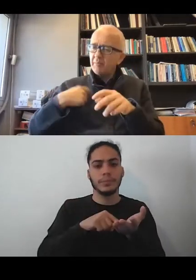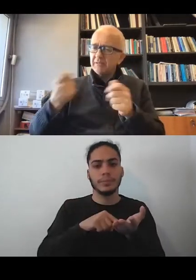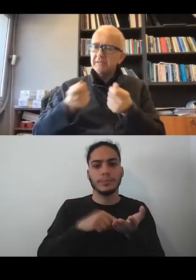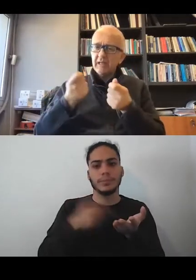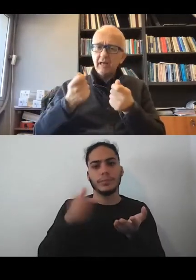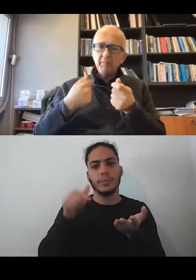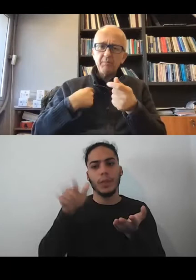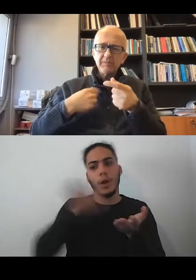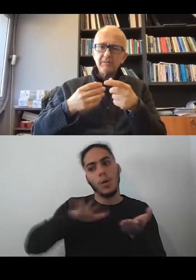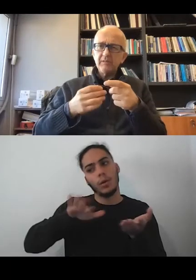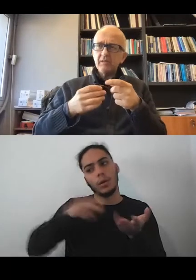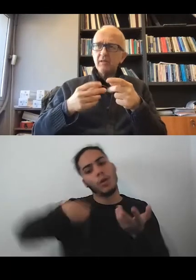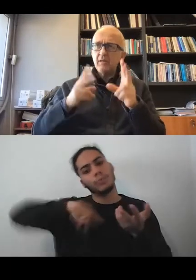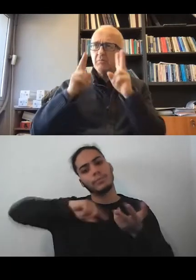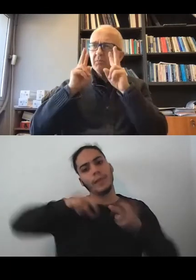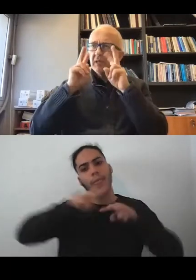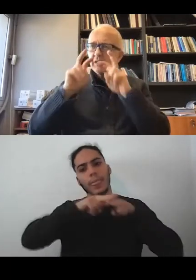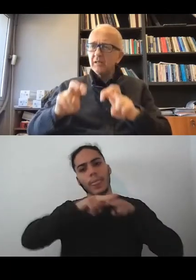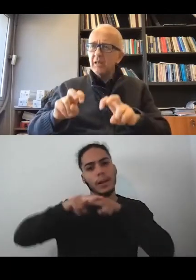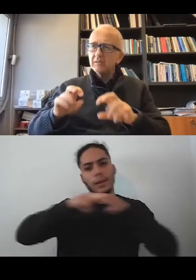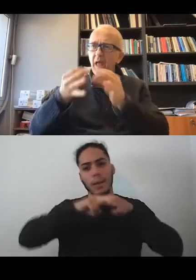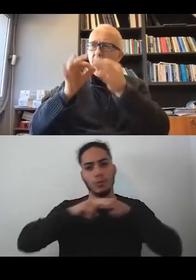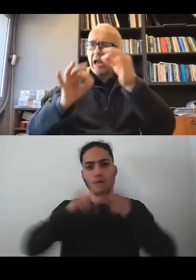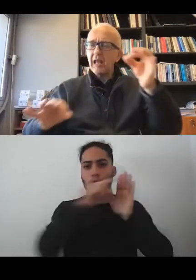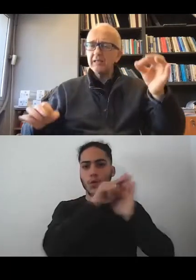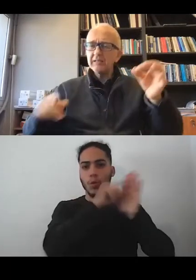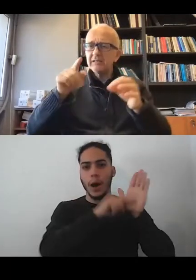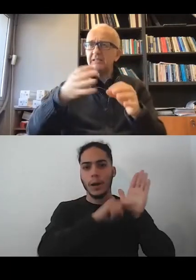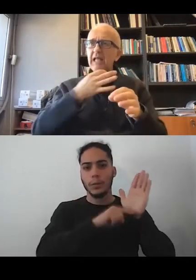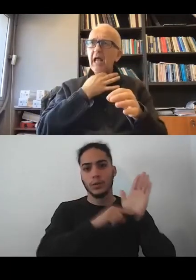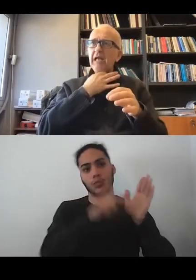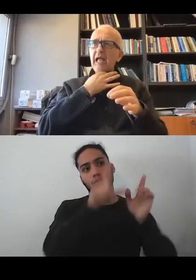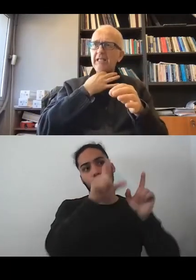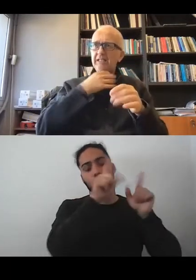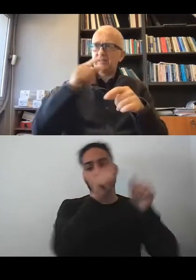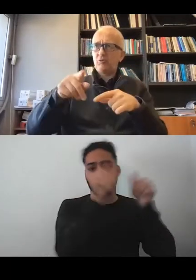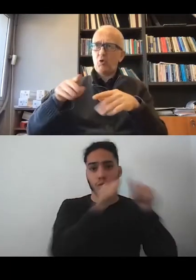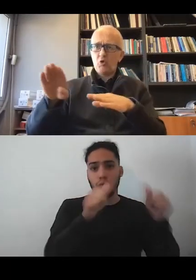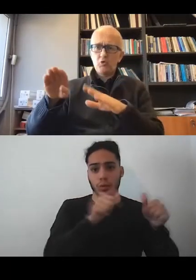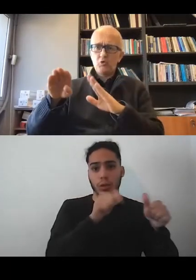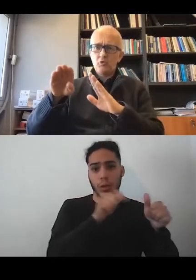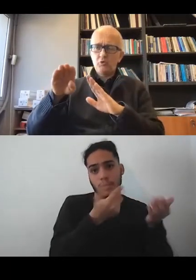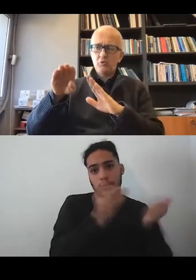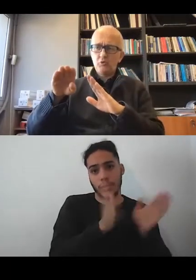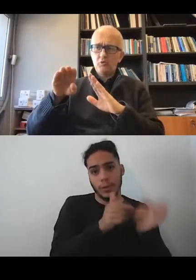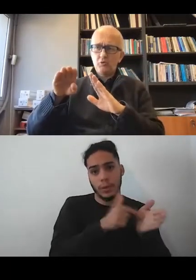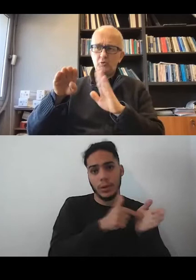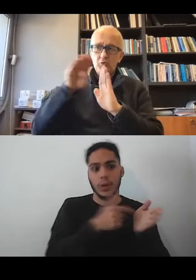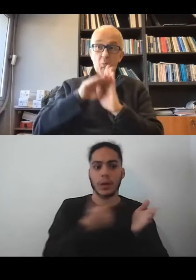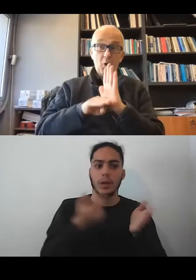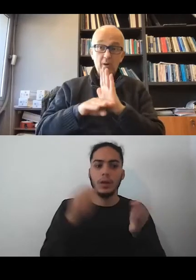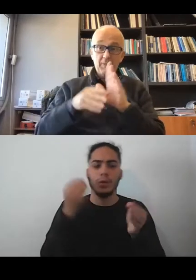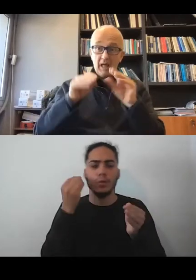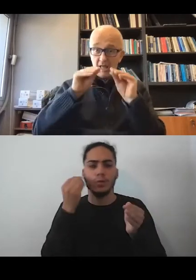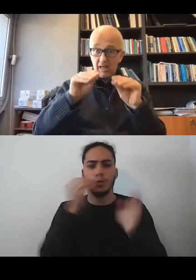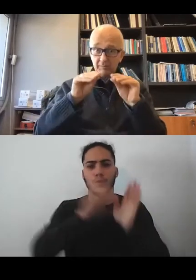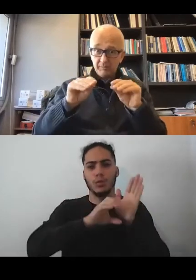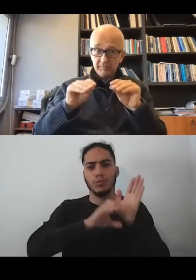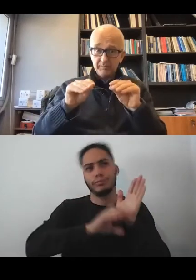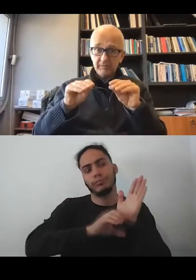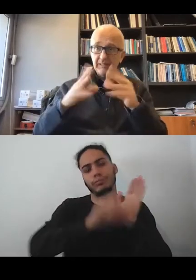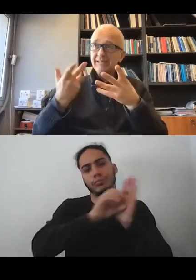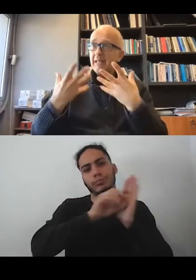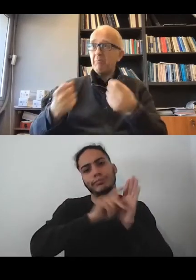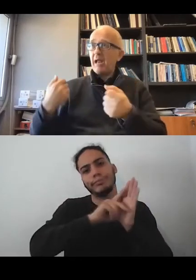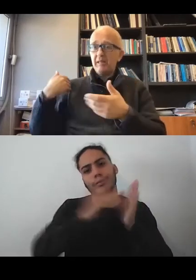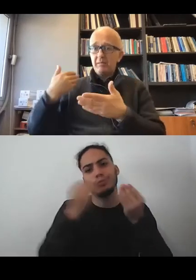the requirements of the system and the teaching curricula that are presently available, which